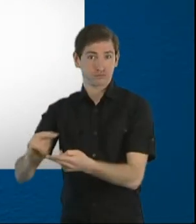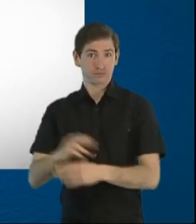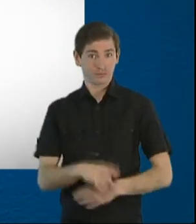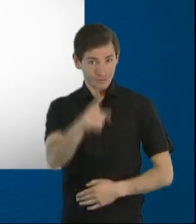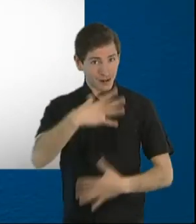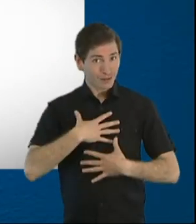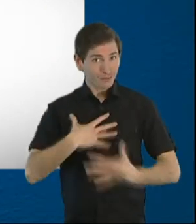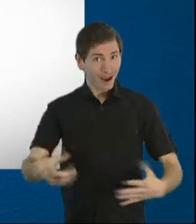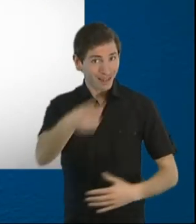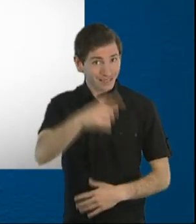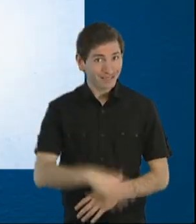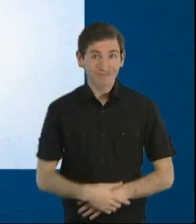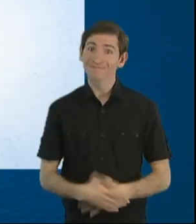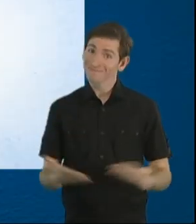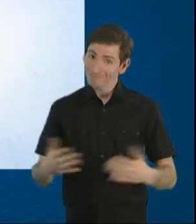Surprising, huh?